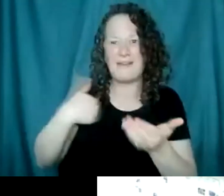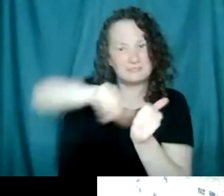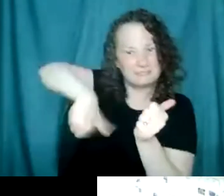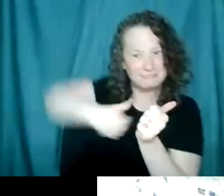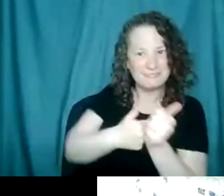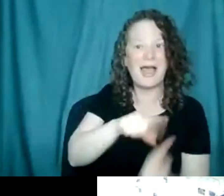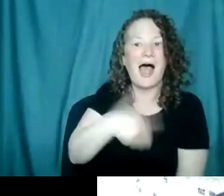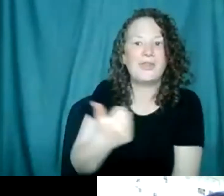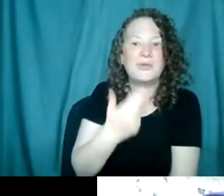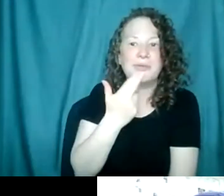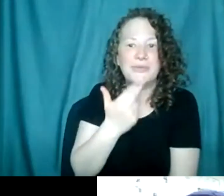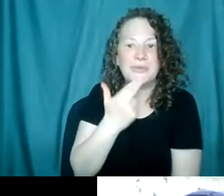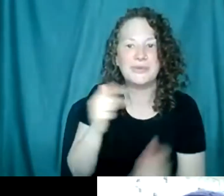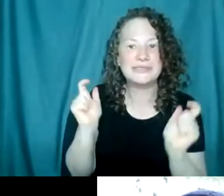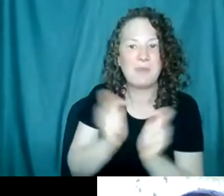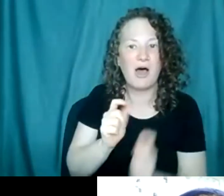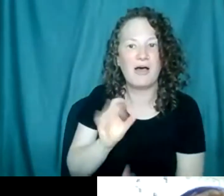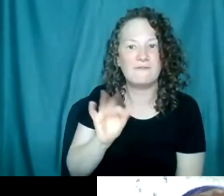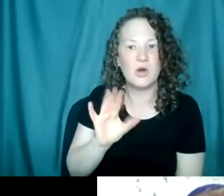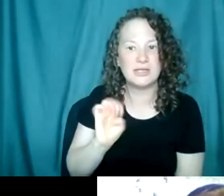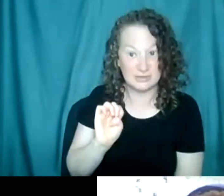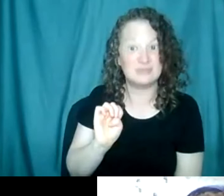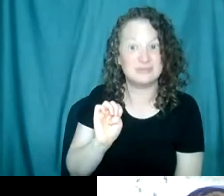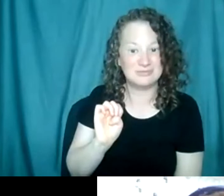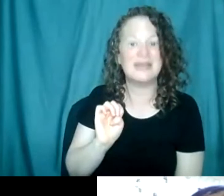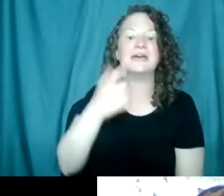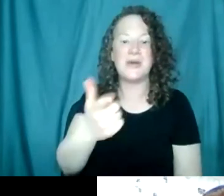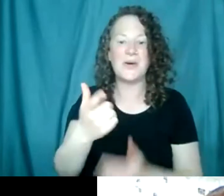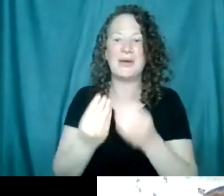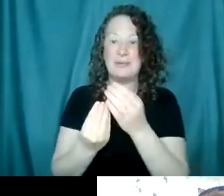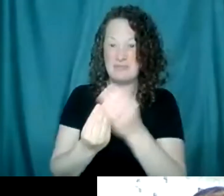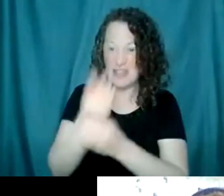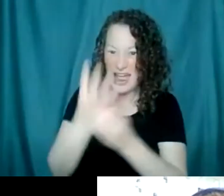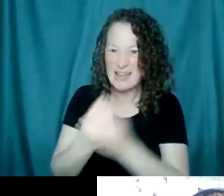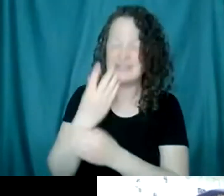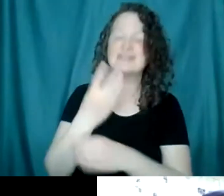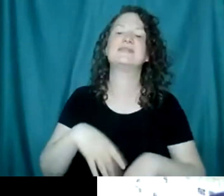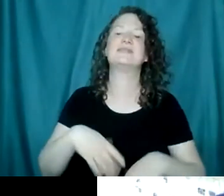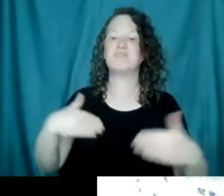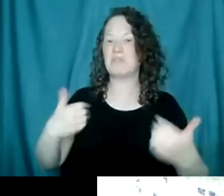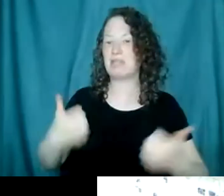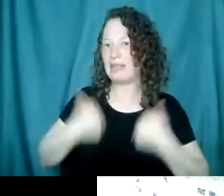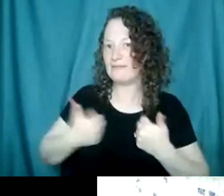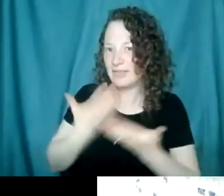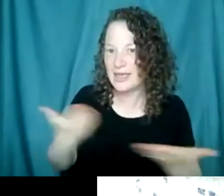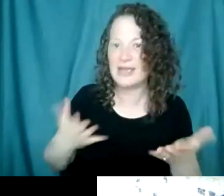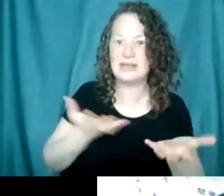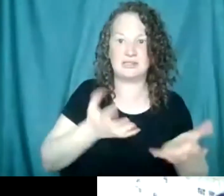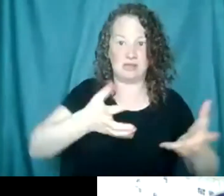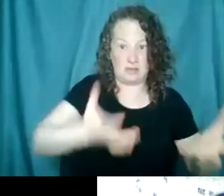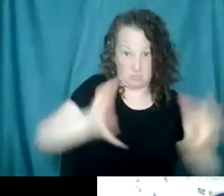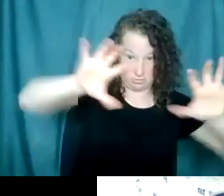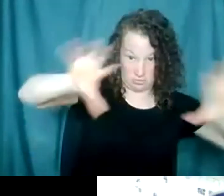So taking plants and other living systems and any experiment outside of